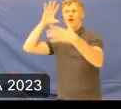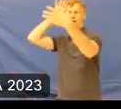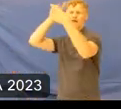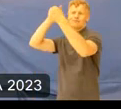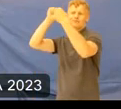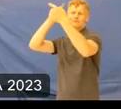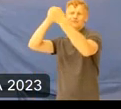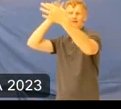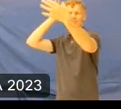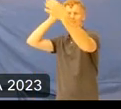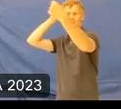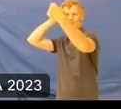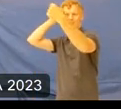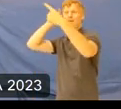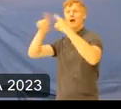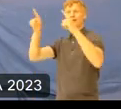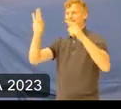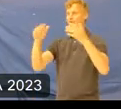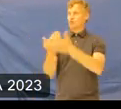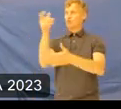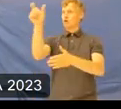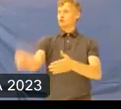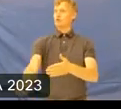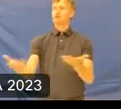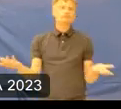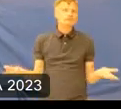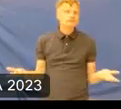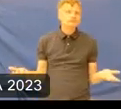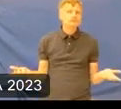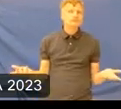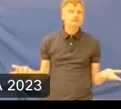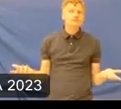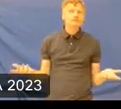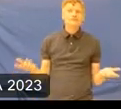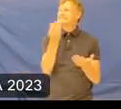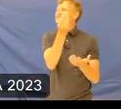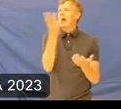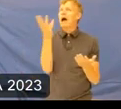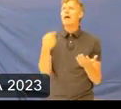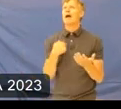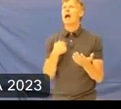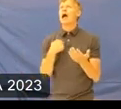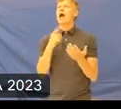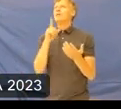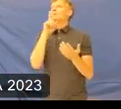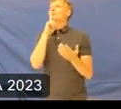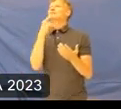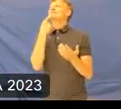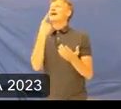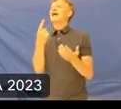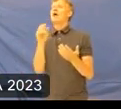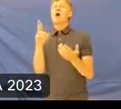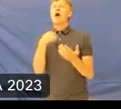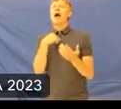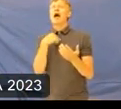you know, not being the party bore. Not telling you things you already know, or telling the same joke